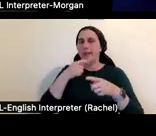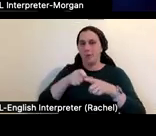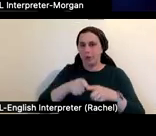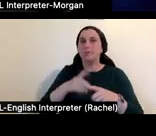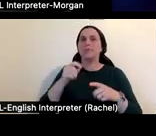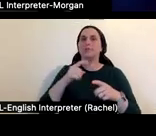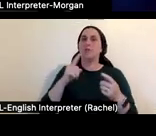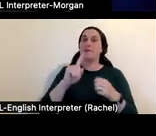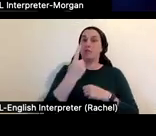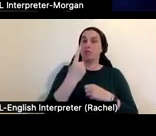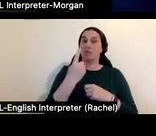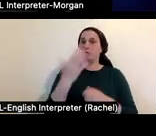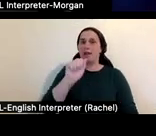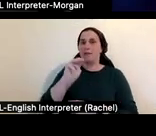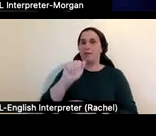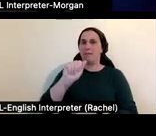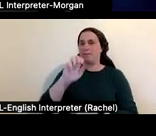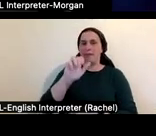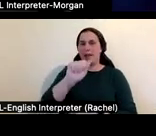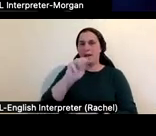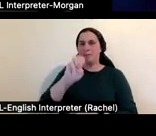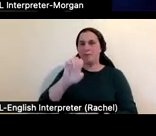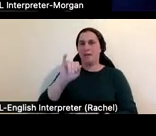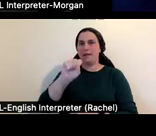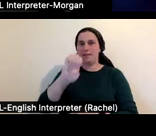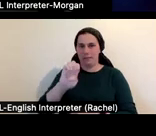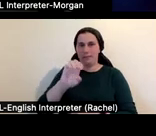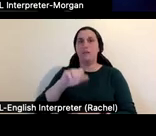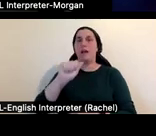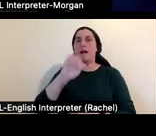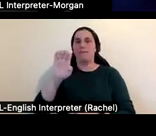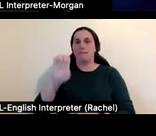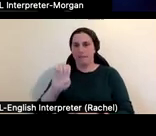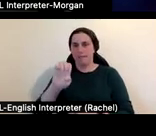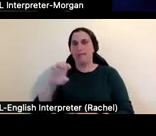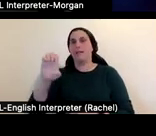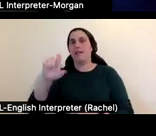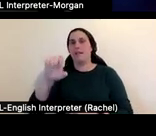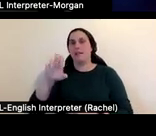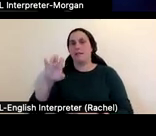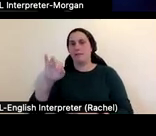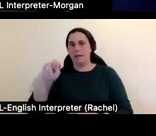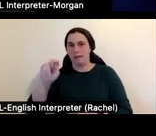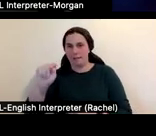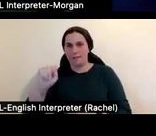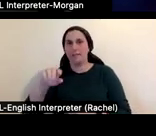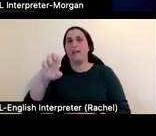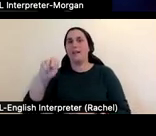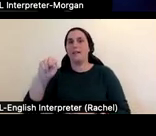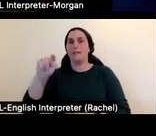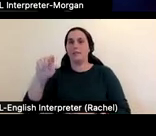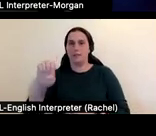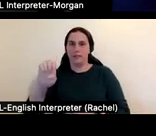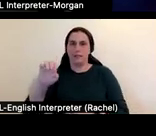Ameise. Affe. Affe. Elefant. Elefant. Ente. Ente. Igel.